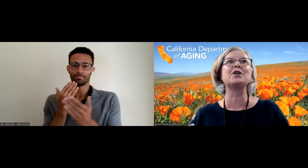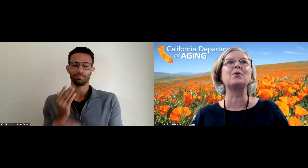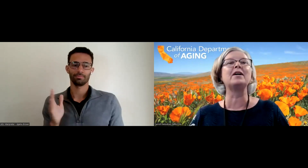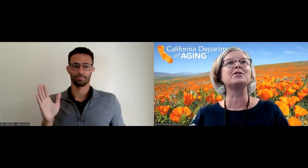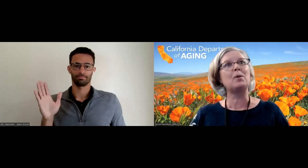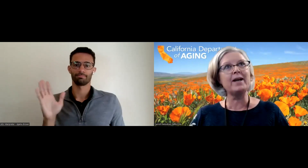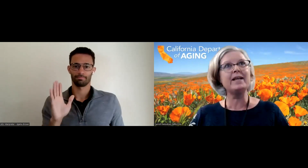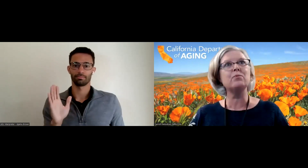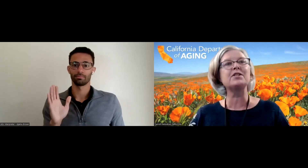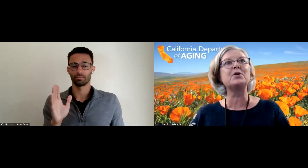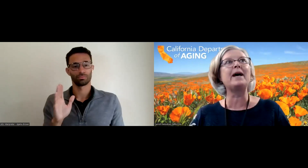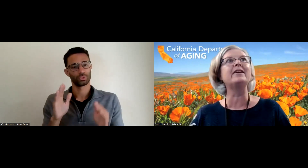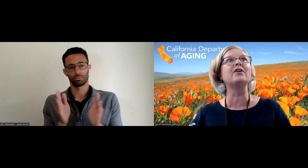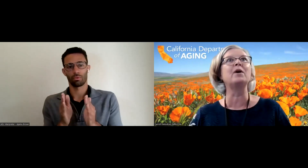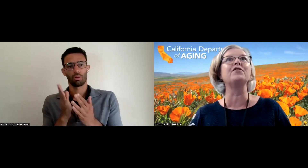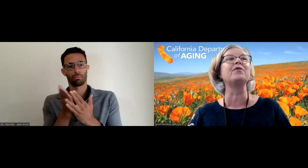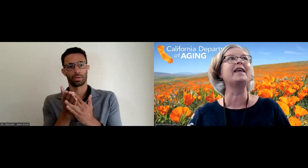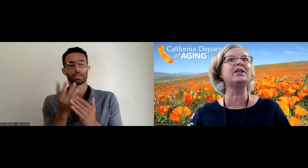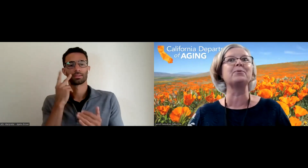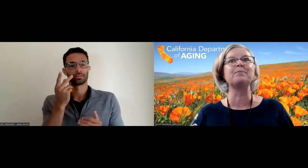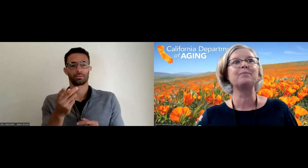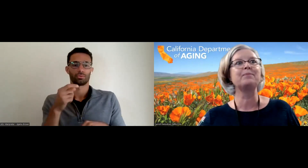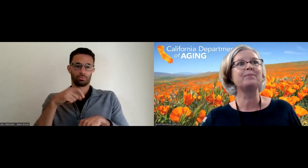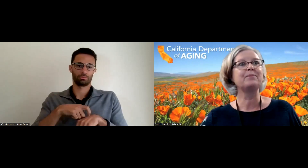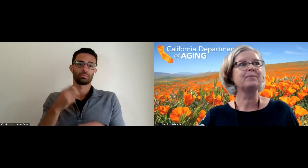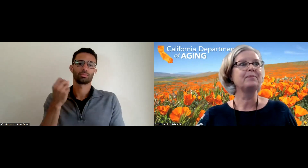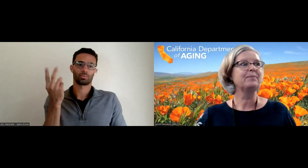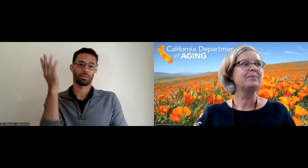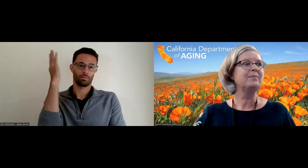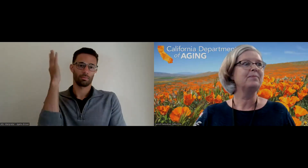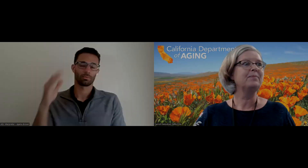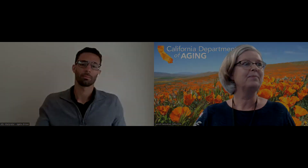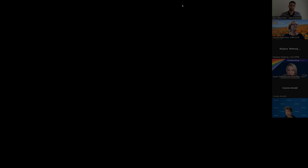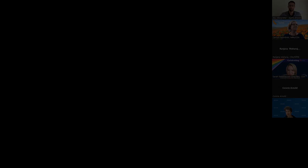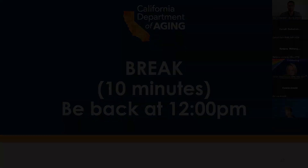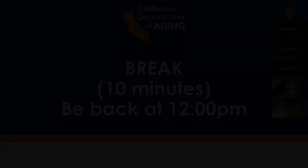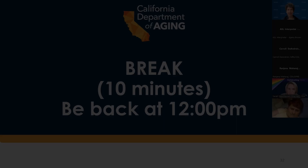much. So a small break. We'll see you back here at 12 noon. Thank you.